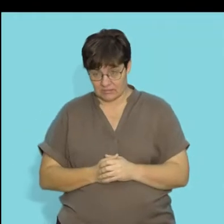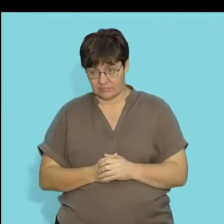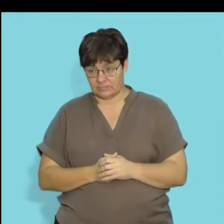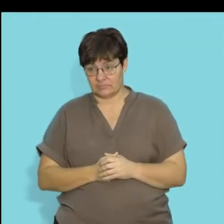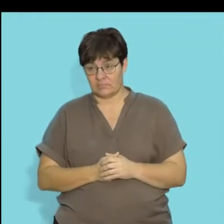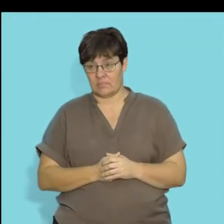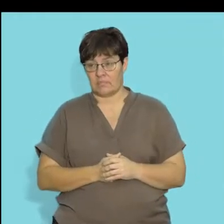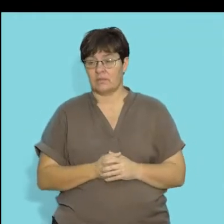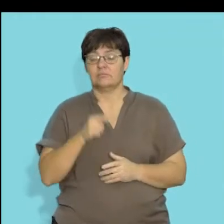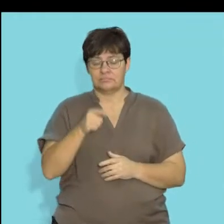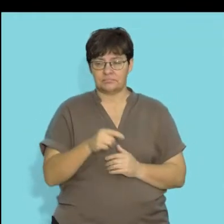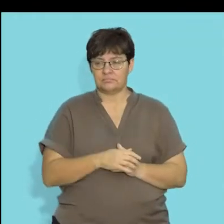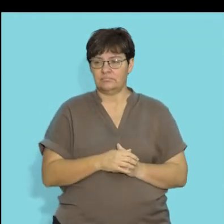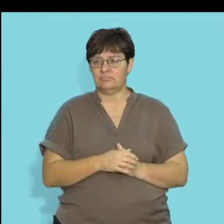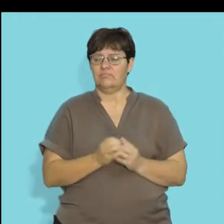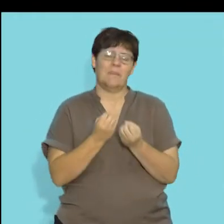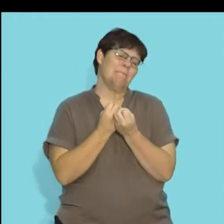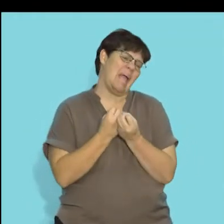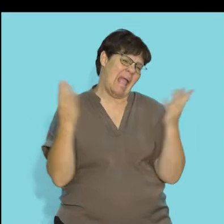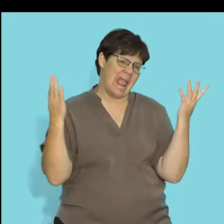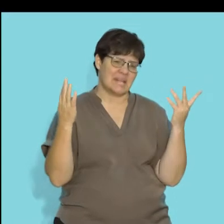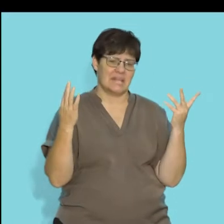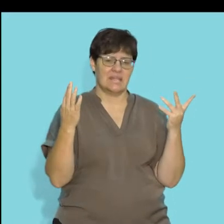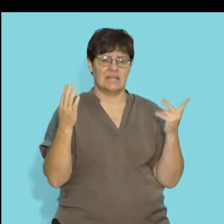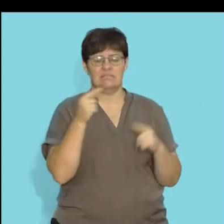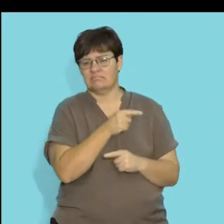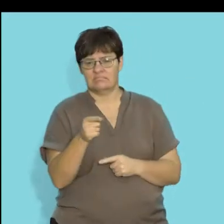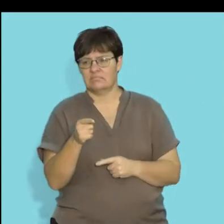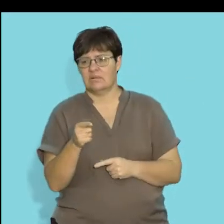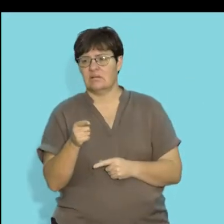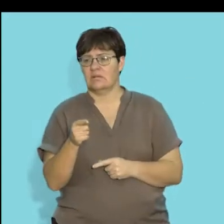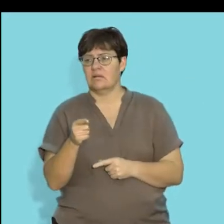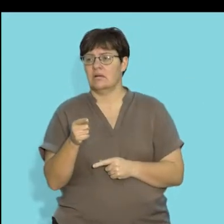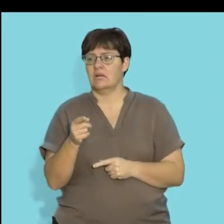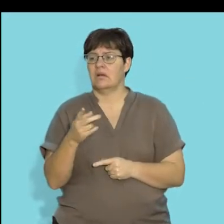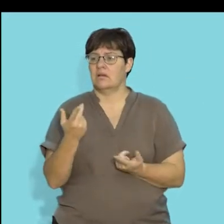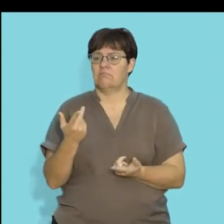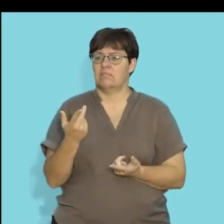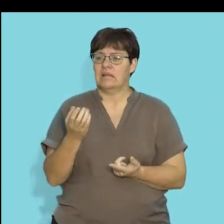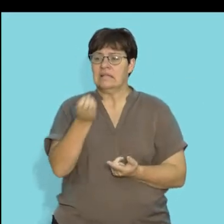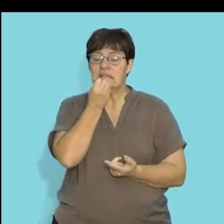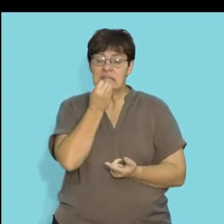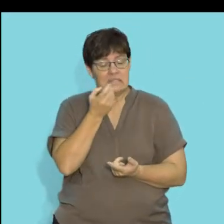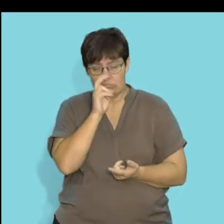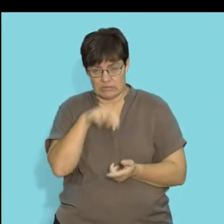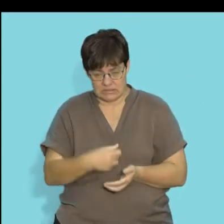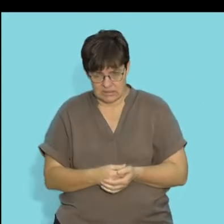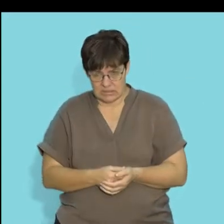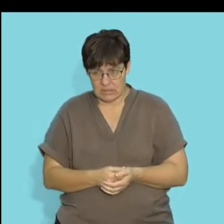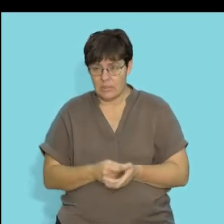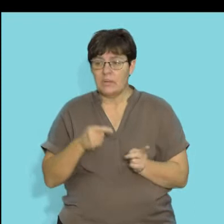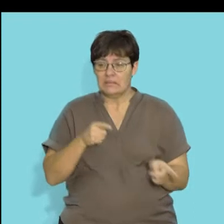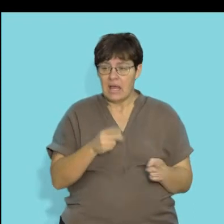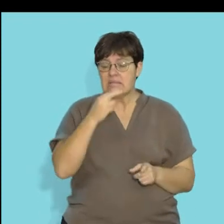So, there are many forms of life that does not eat food. The heterotrophs need to consume